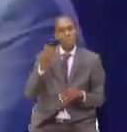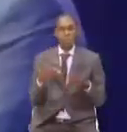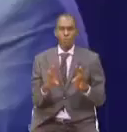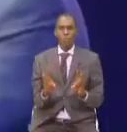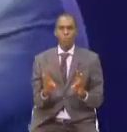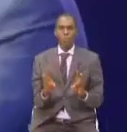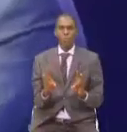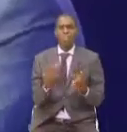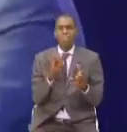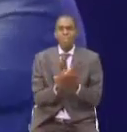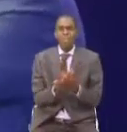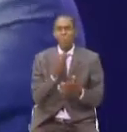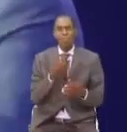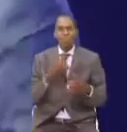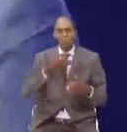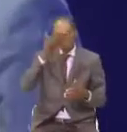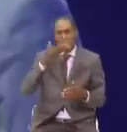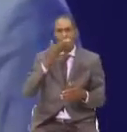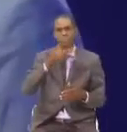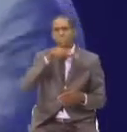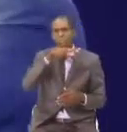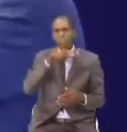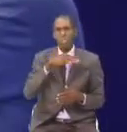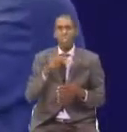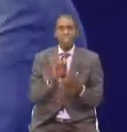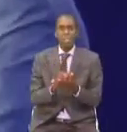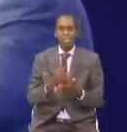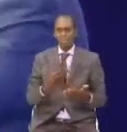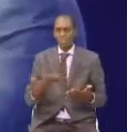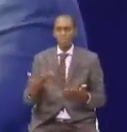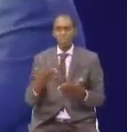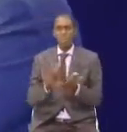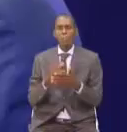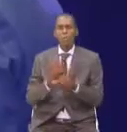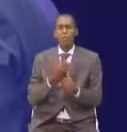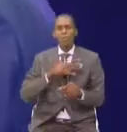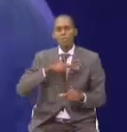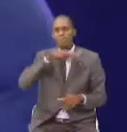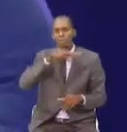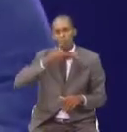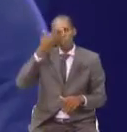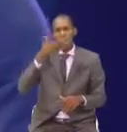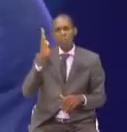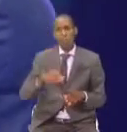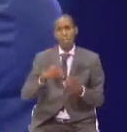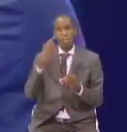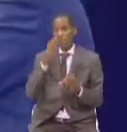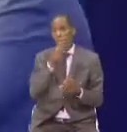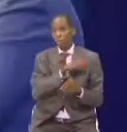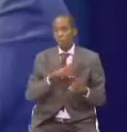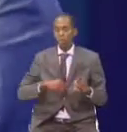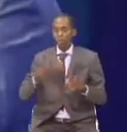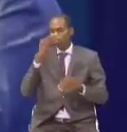smelling, dirty, defiled in the sight of God. We forsake that. Let the wicked forsake